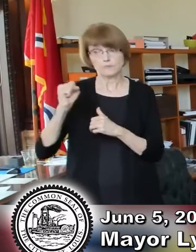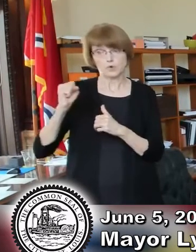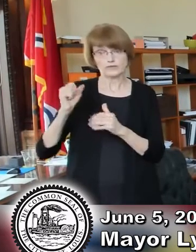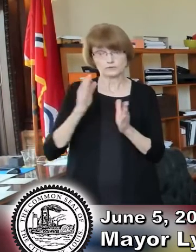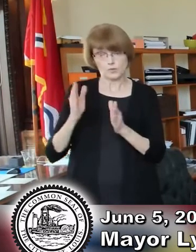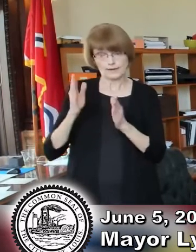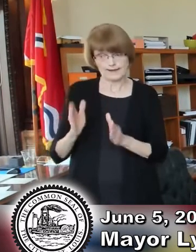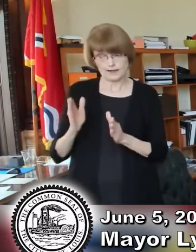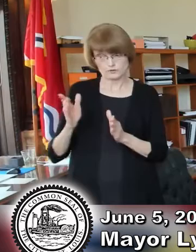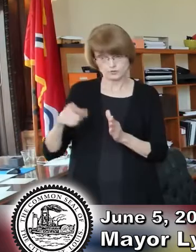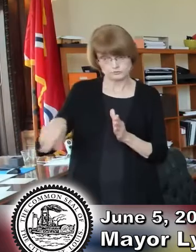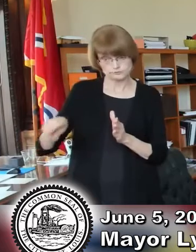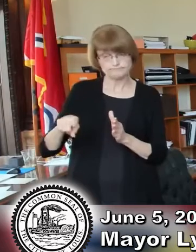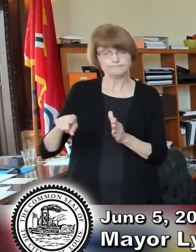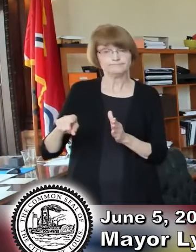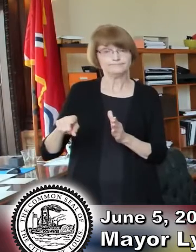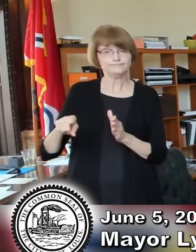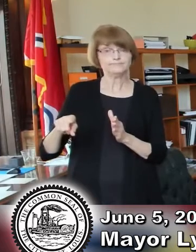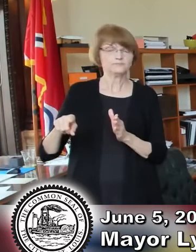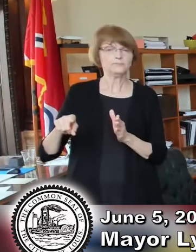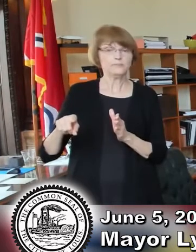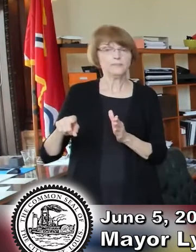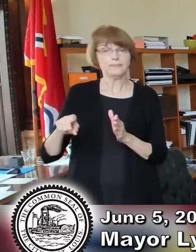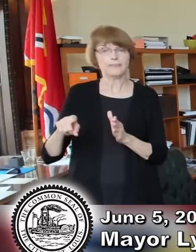able to